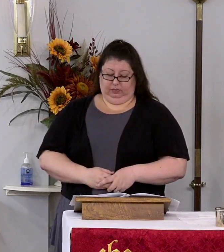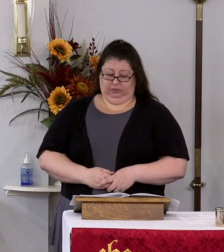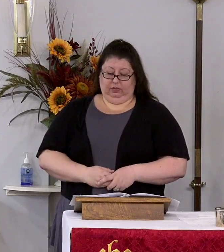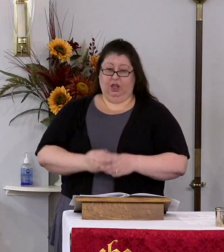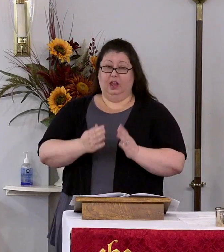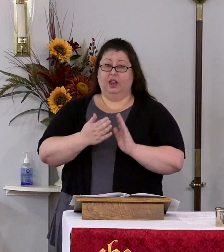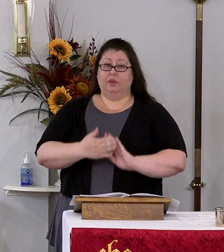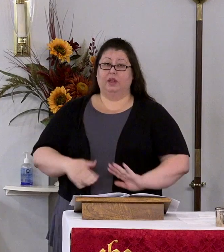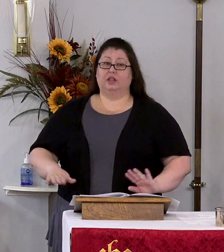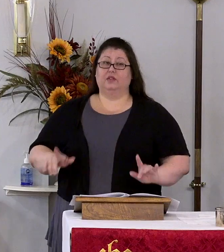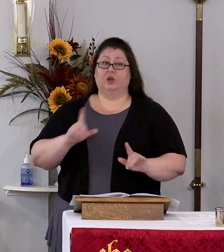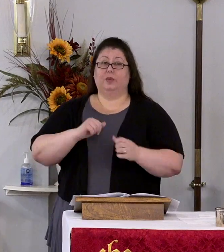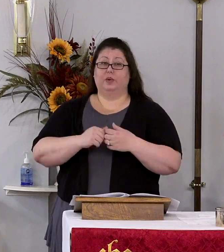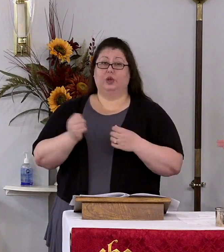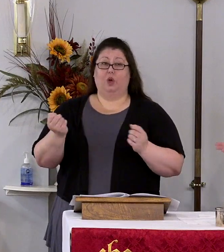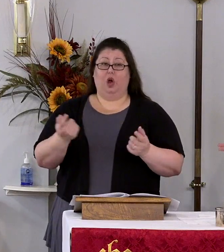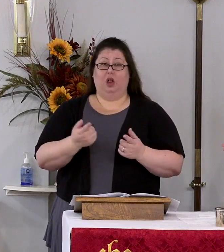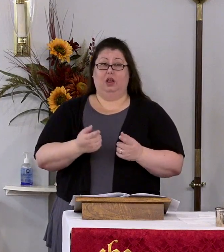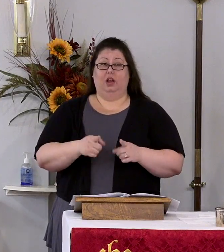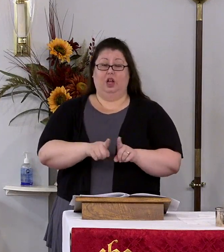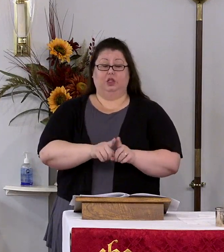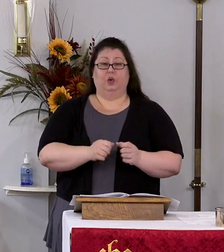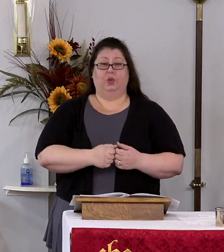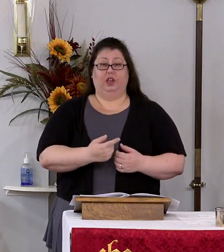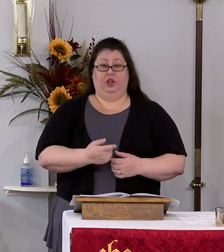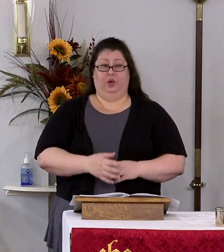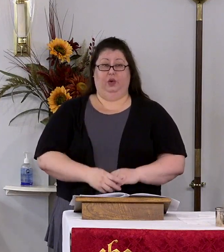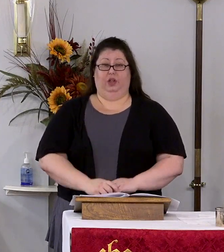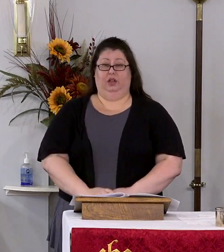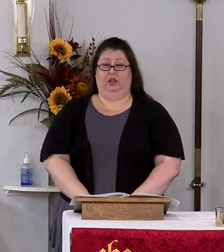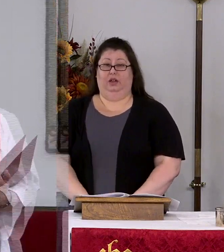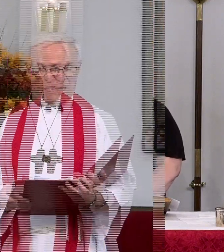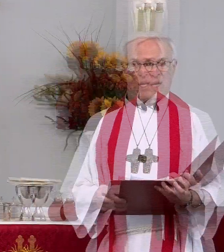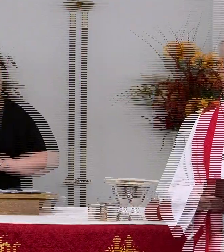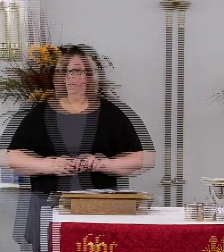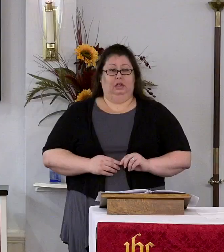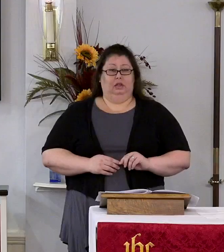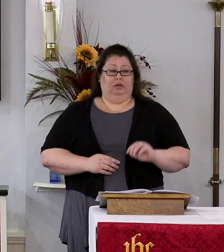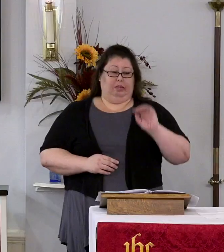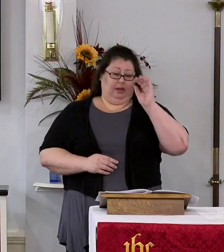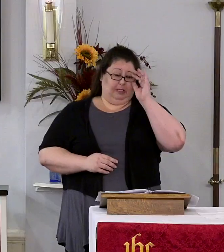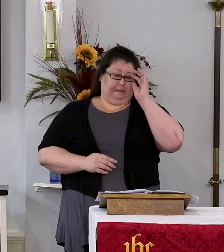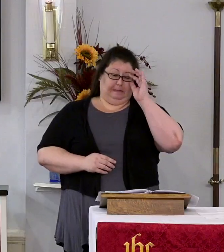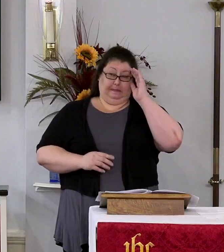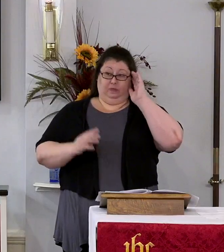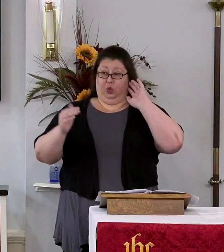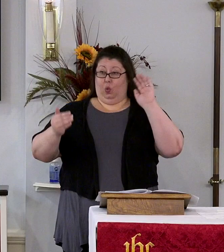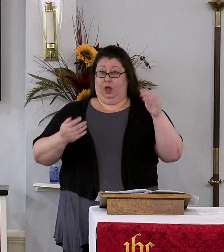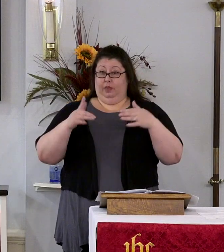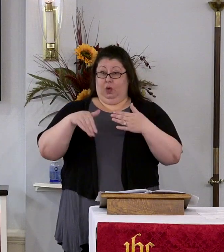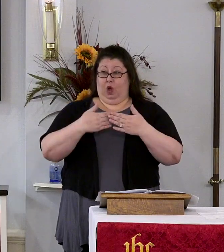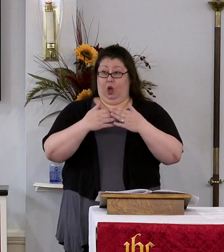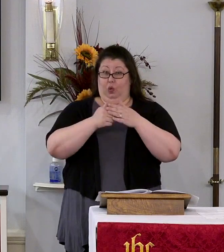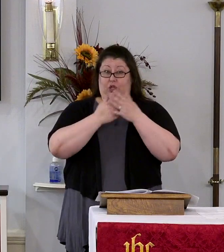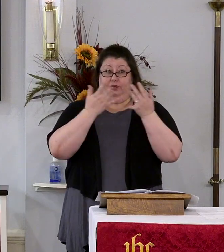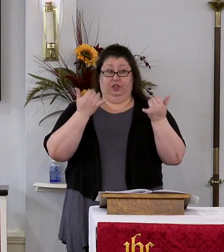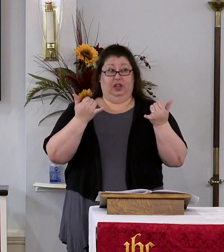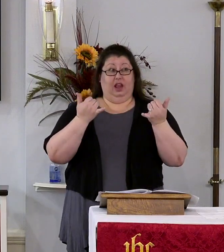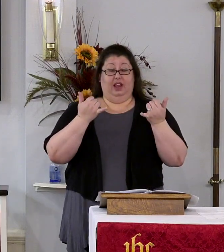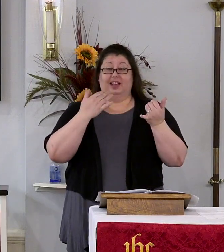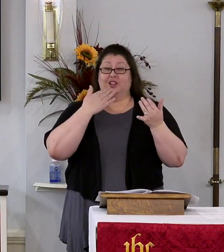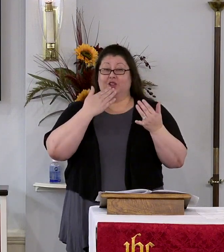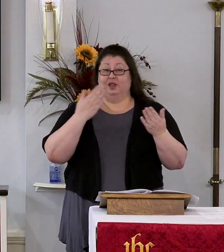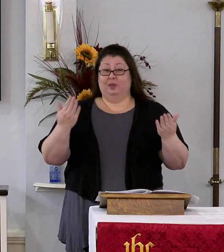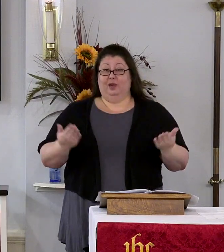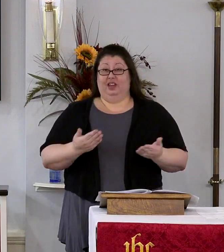The peace of the Lord be with you all. And also with you. Again, I welcome all of you to worship today. It's good